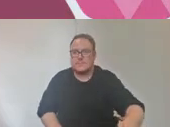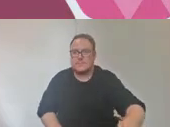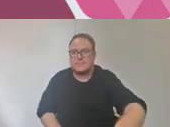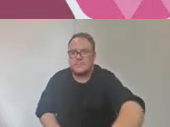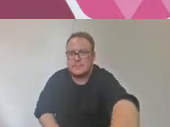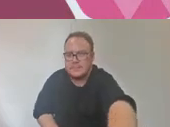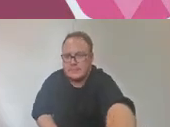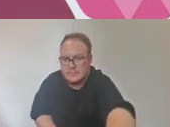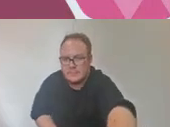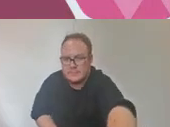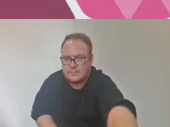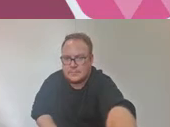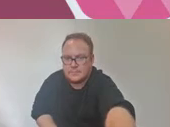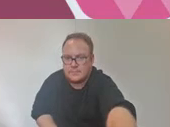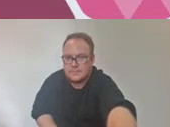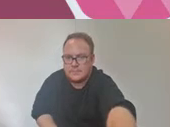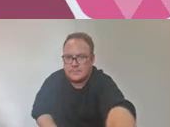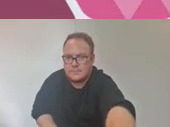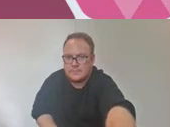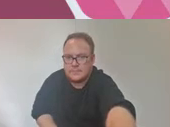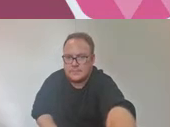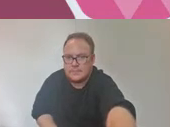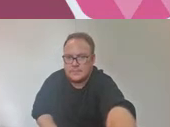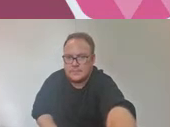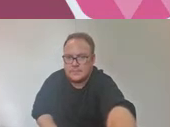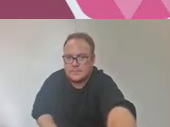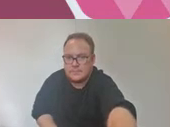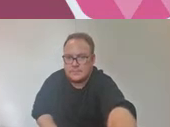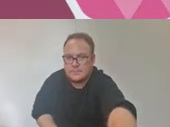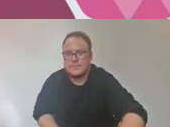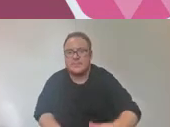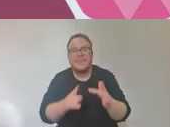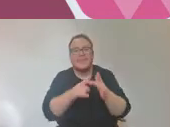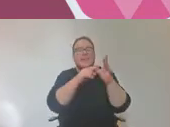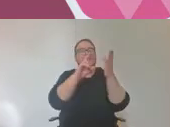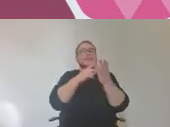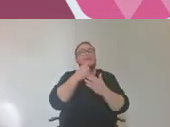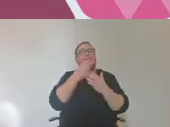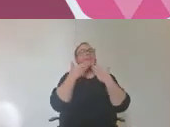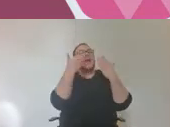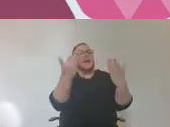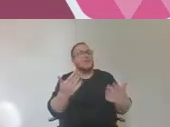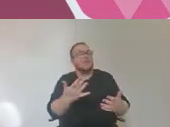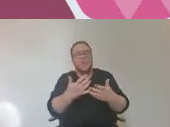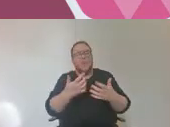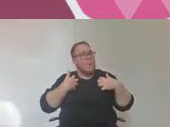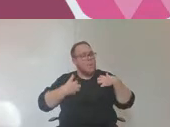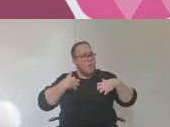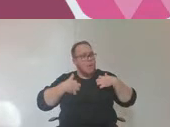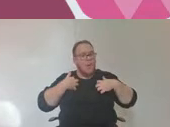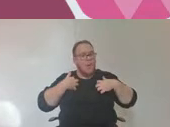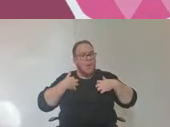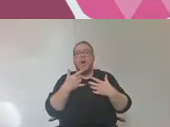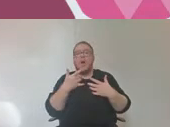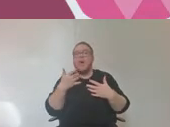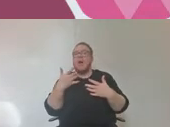for an interesting AGM. I was particularly interested in the PBPs and heartened by